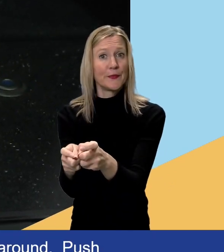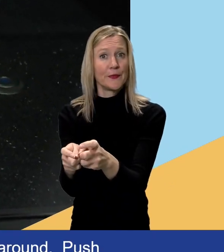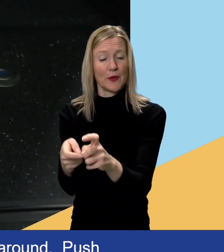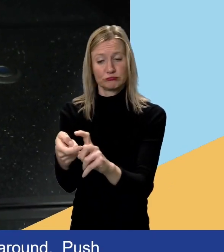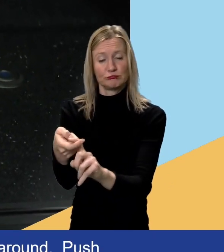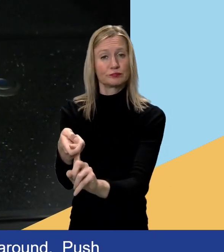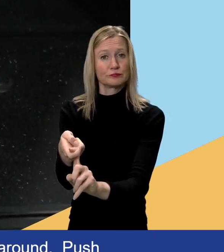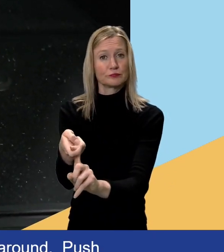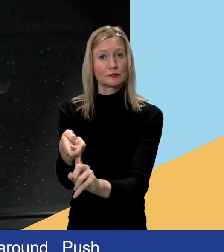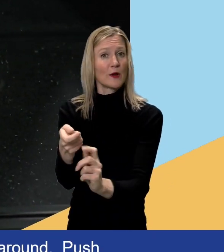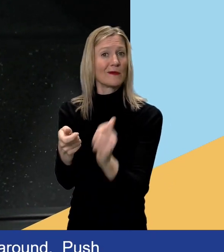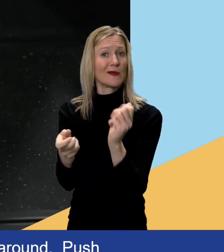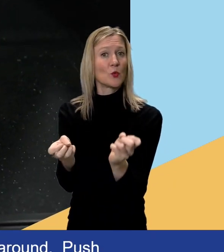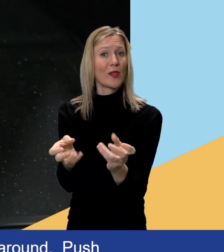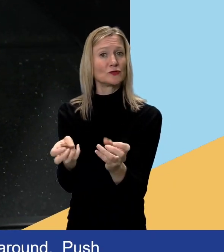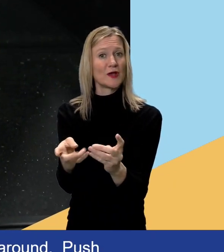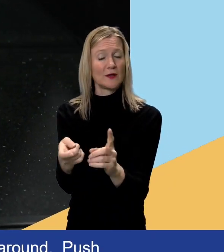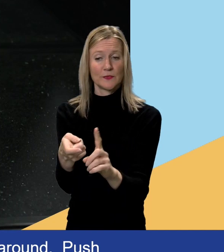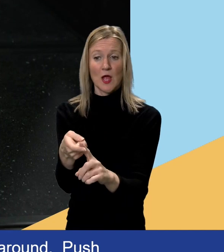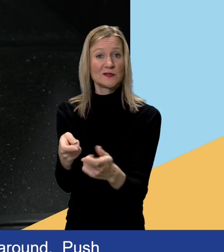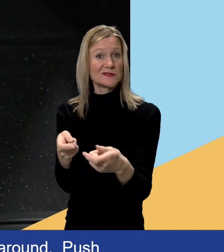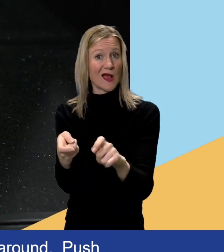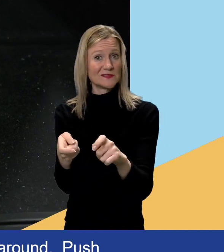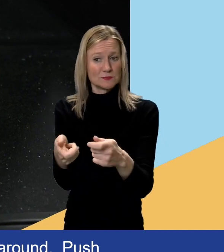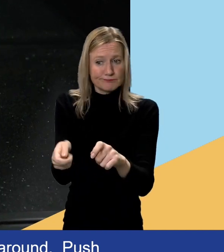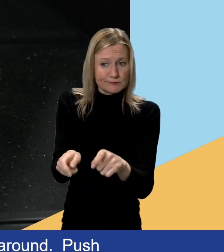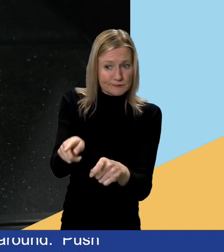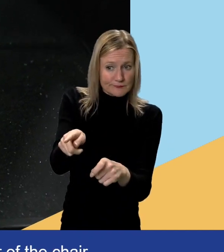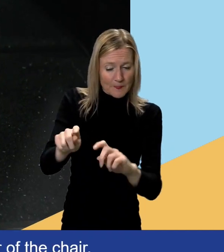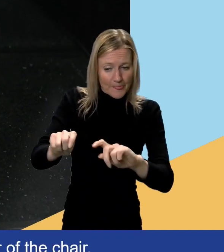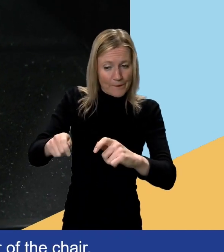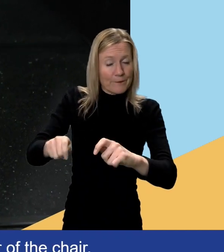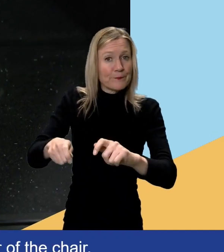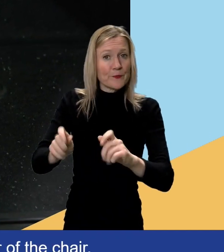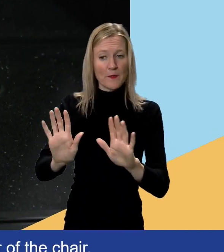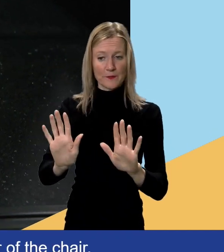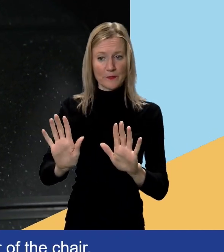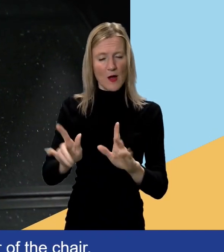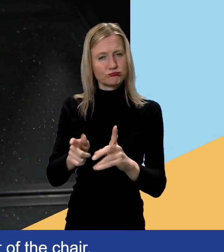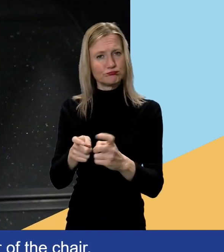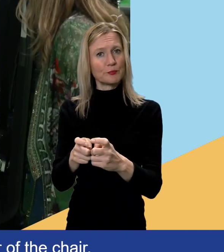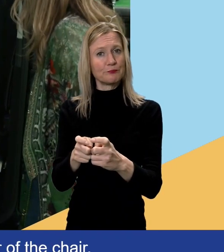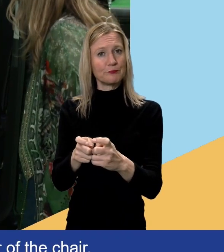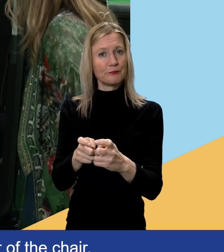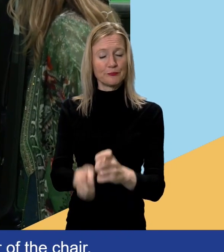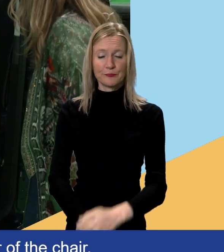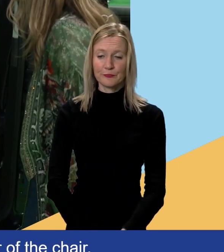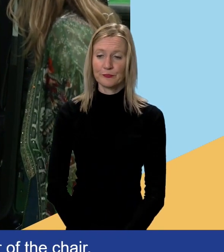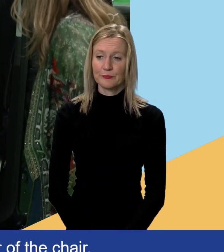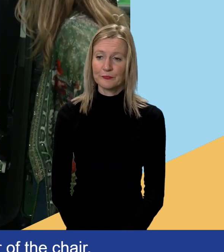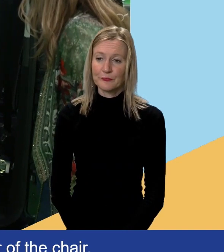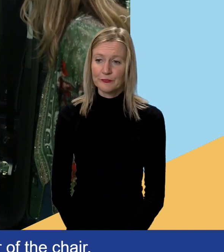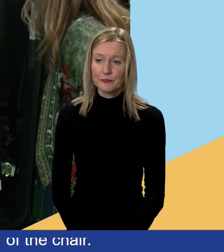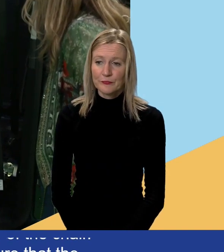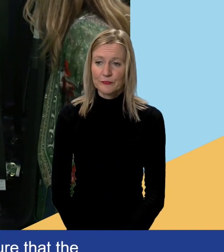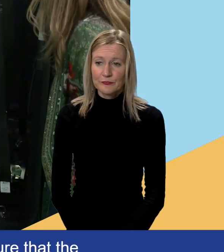fasten onto the rear of the chair. Yeah. To tighten it up, you use these, and that will make sure that the chair stays fixed in position. Not only will